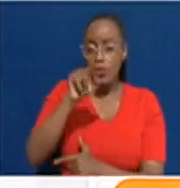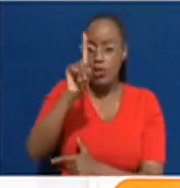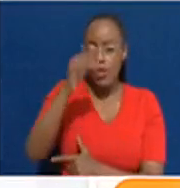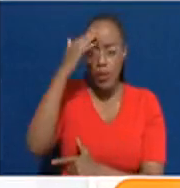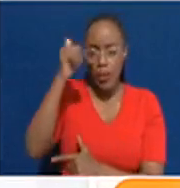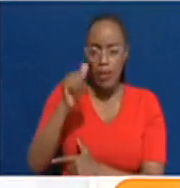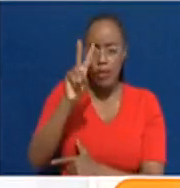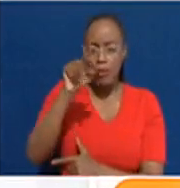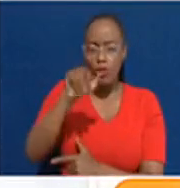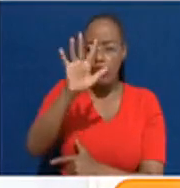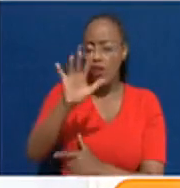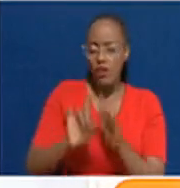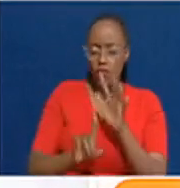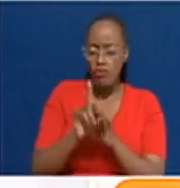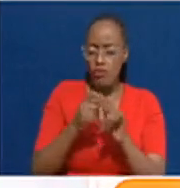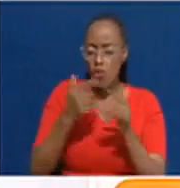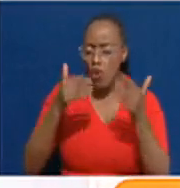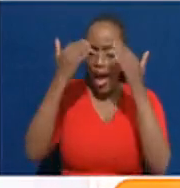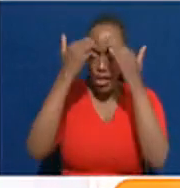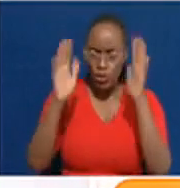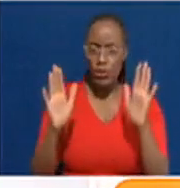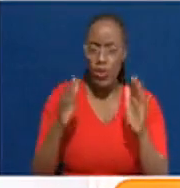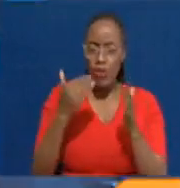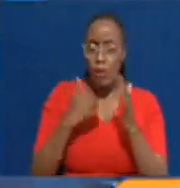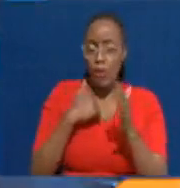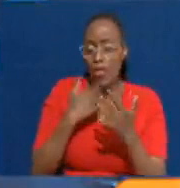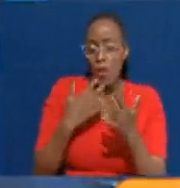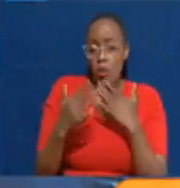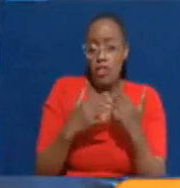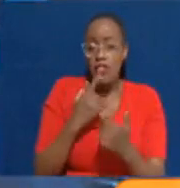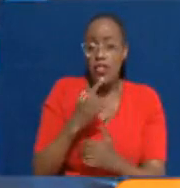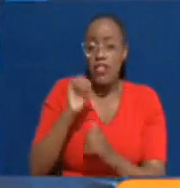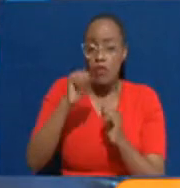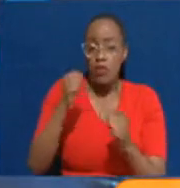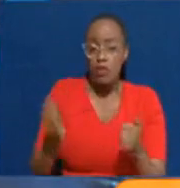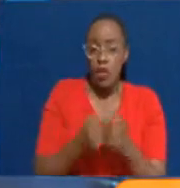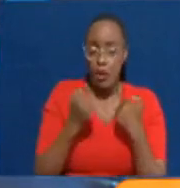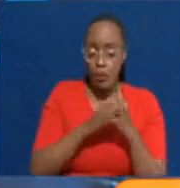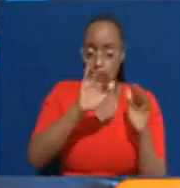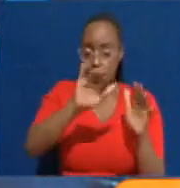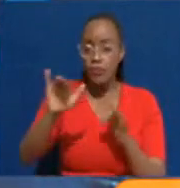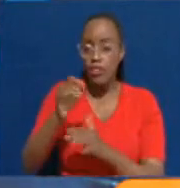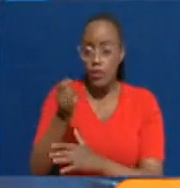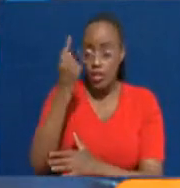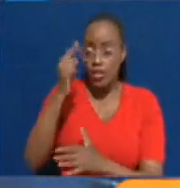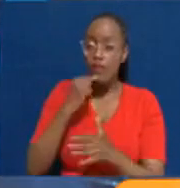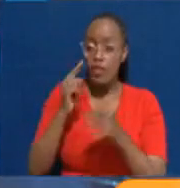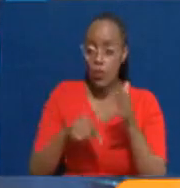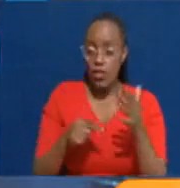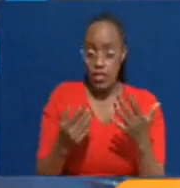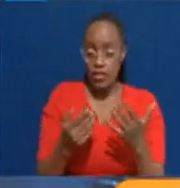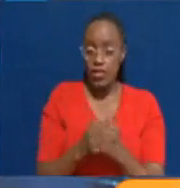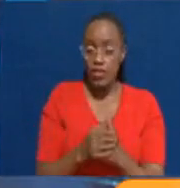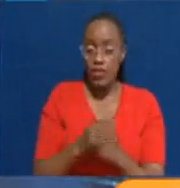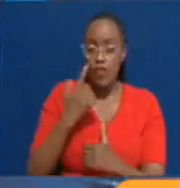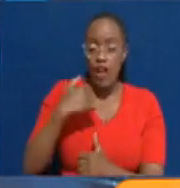this 2.5 figure is coming from. It was probably their projections. Yes. But so let's understand. You're saying, obviously,